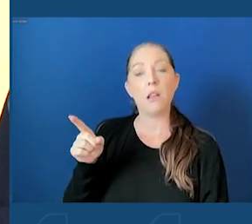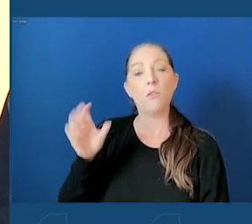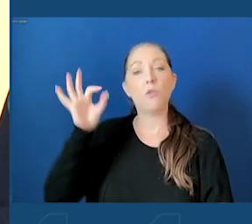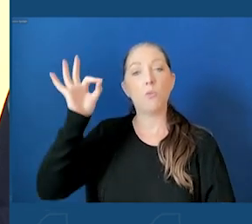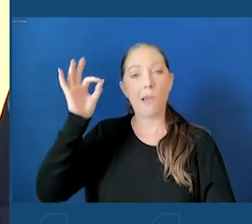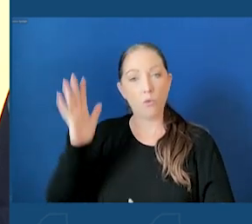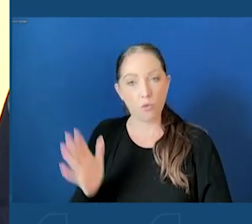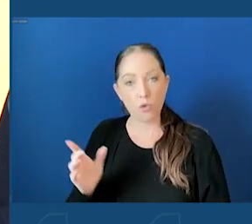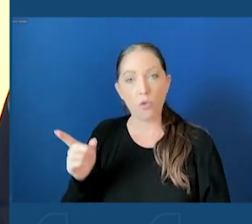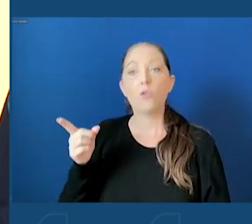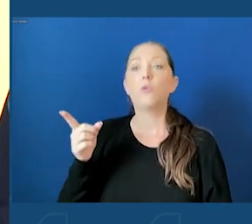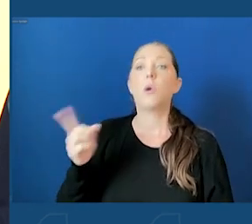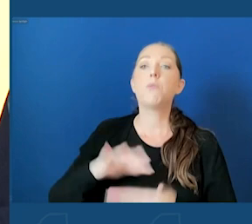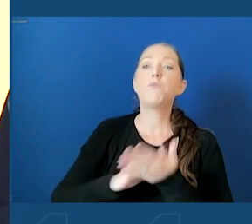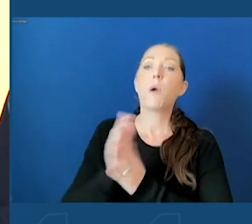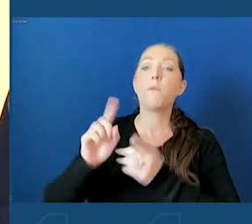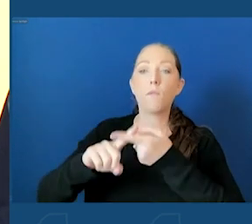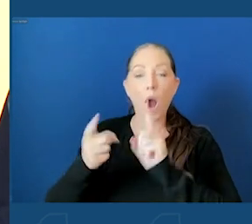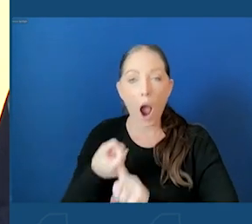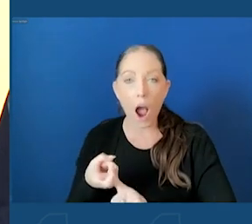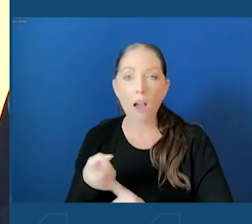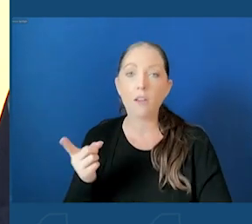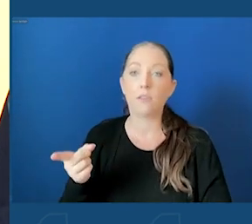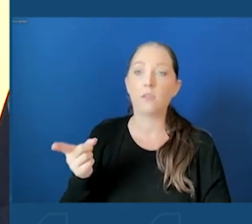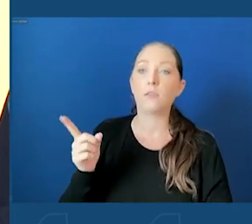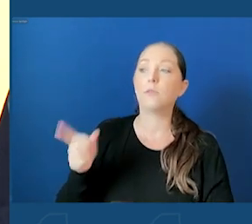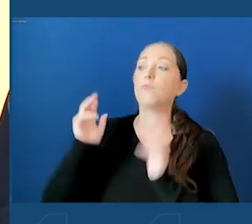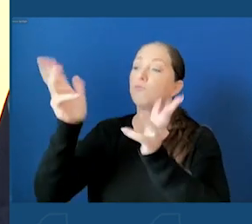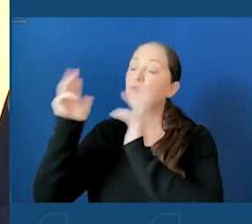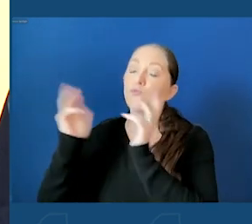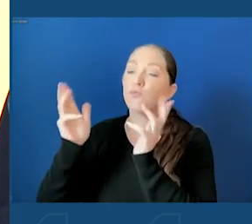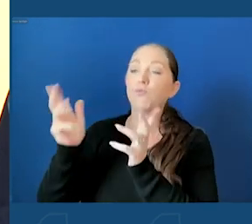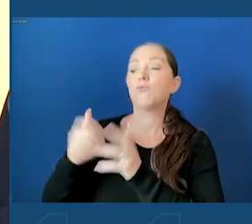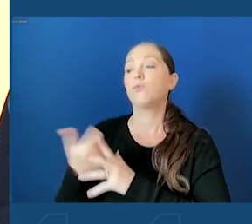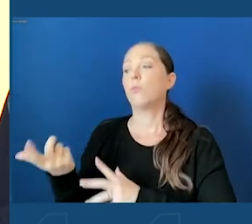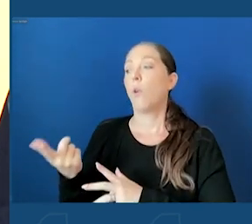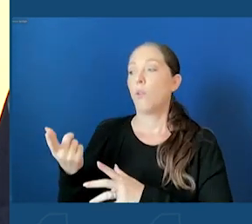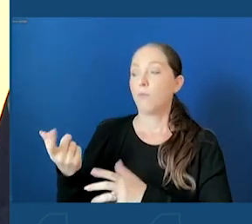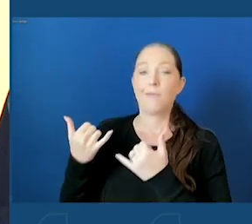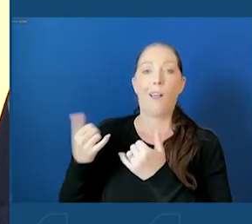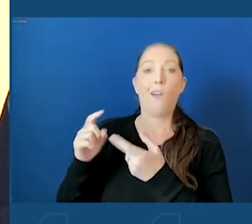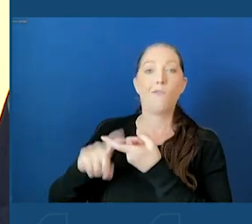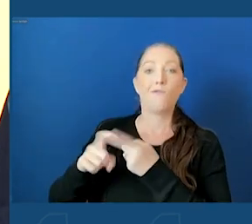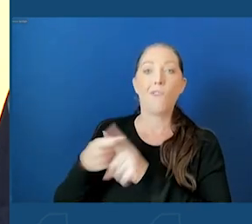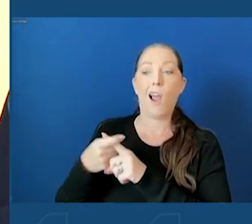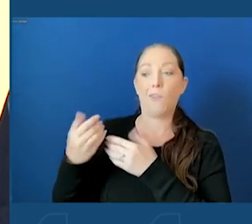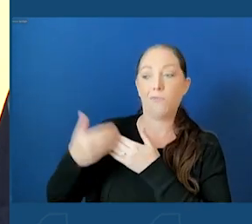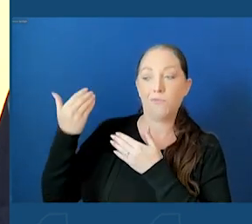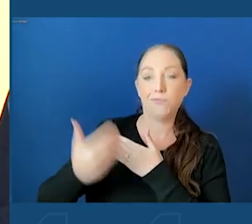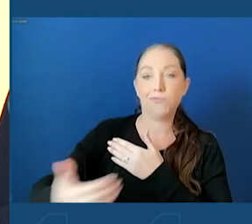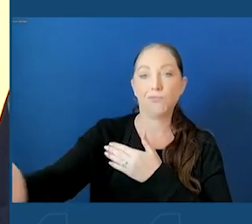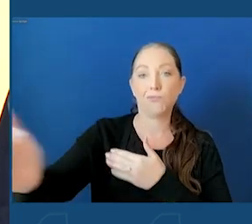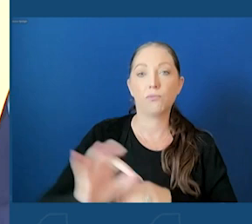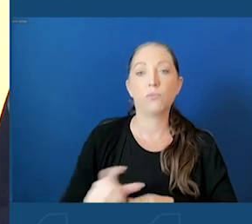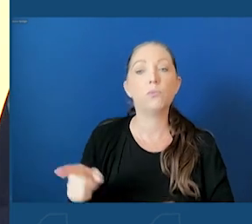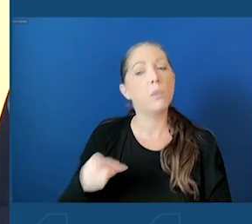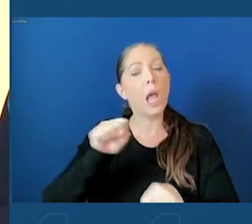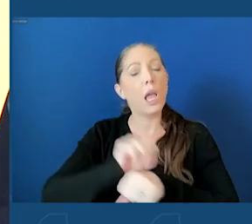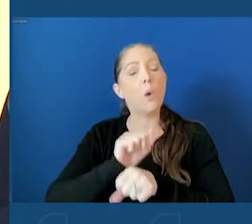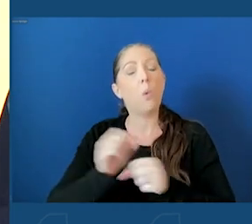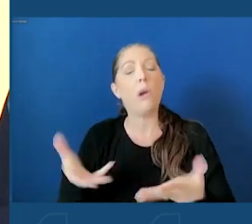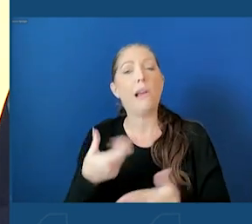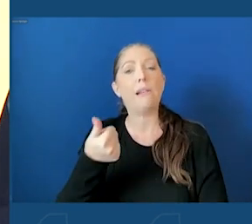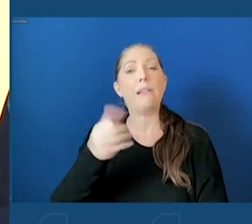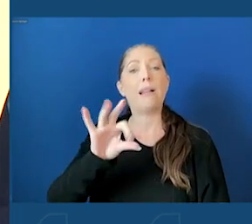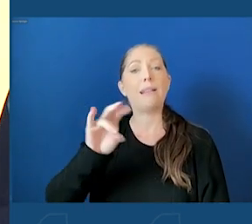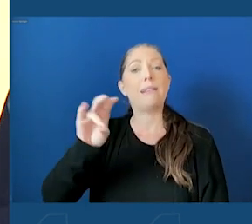court, for the rest of your life. And he worked here in the 1970s. It was before he